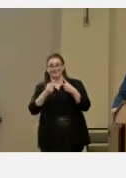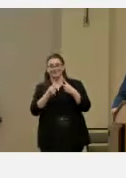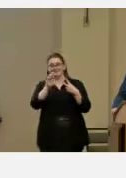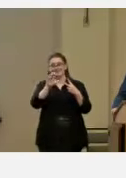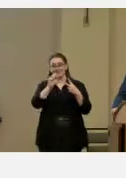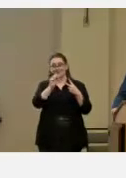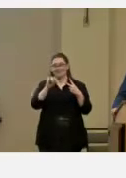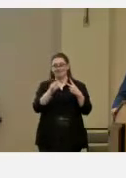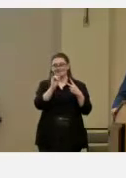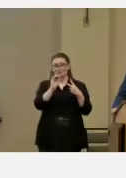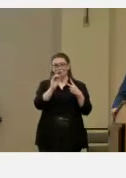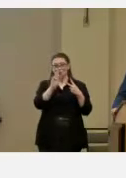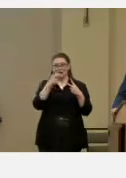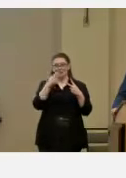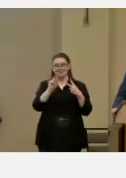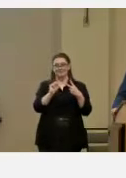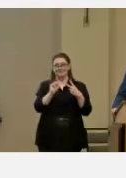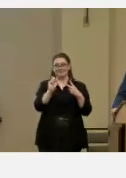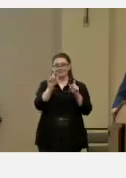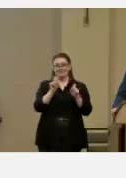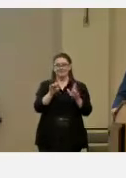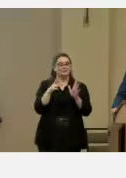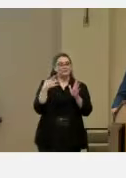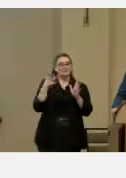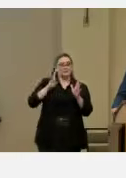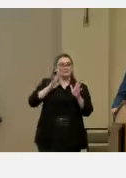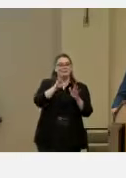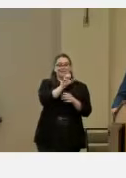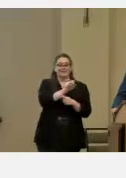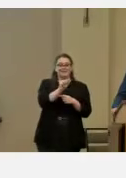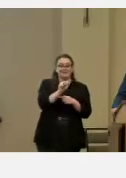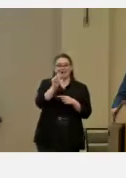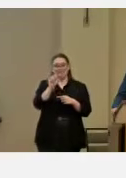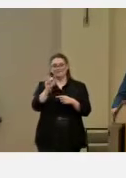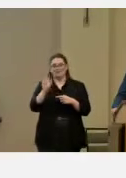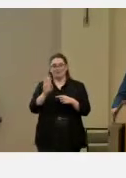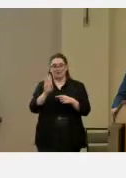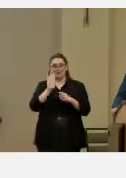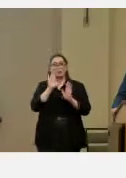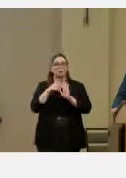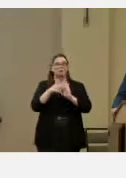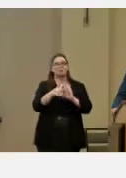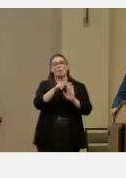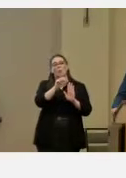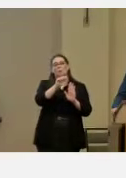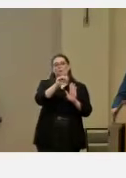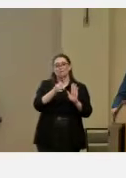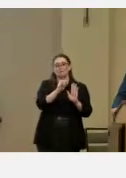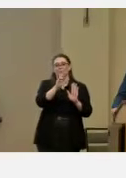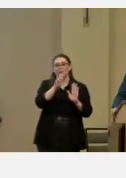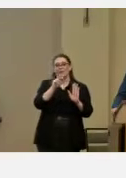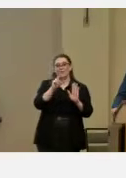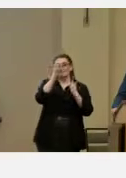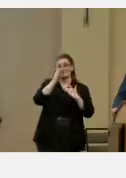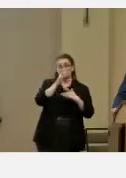of now new Sjogren's tests. It used to be just SSA and SSB, which are Sjogren's syndrome A and Sjogren's